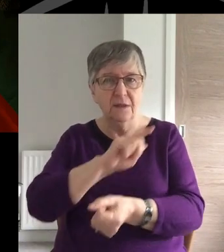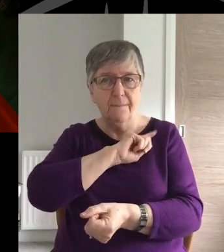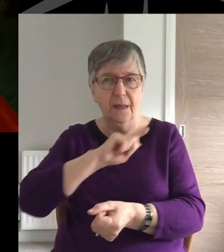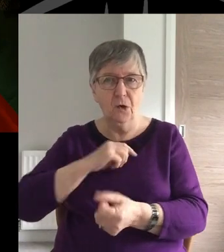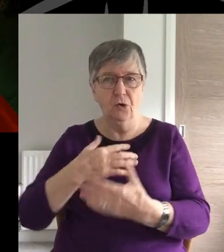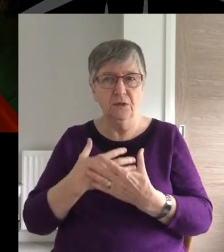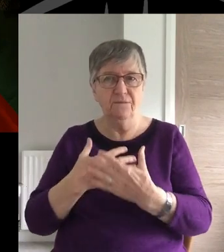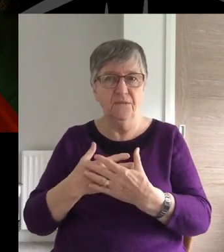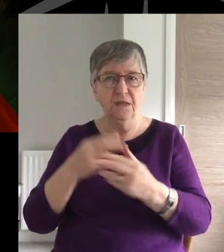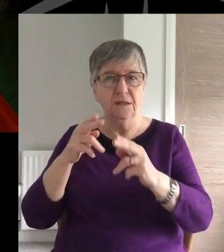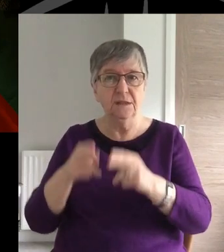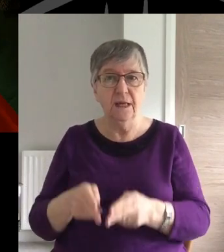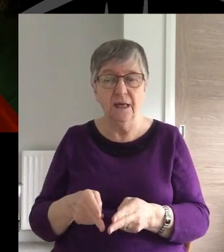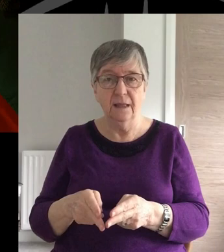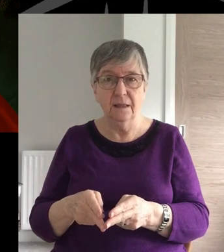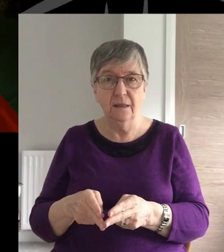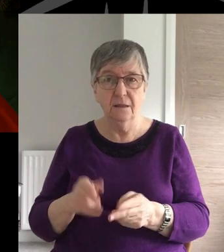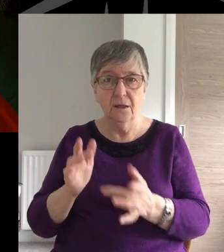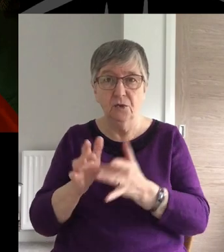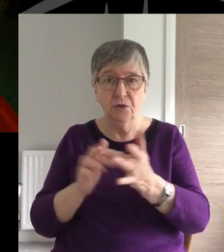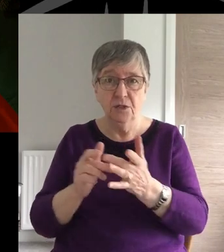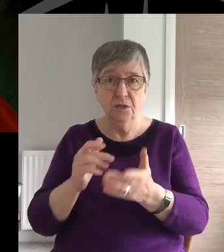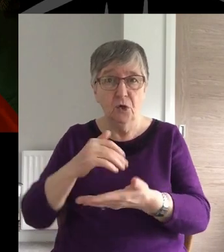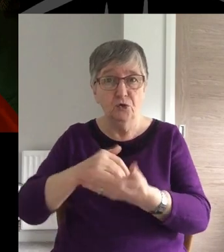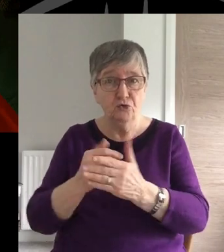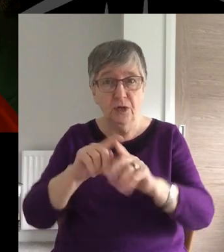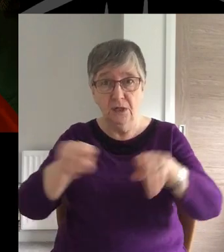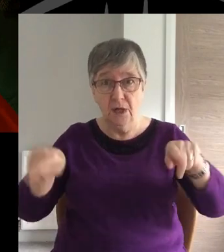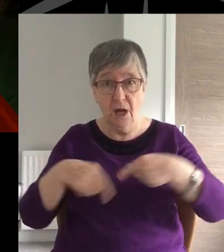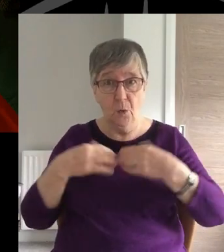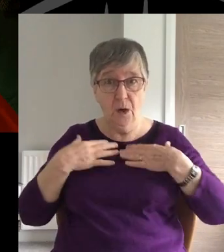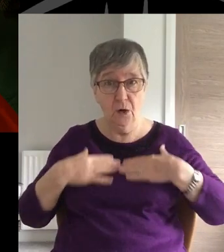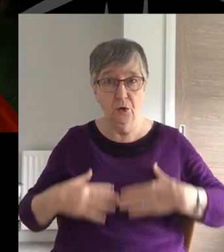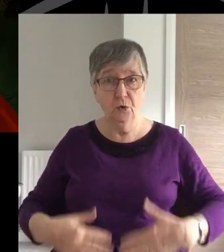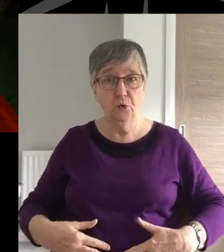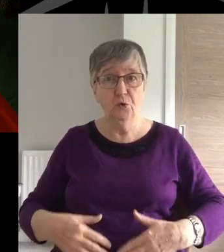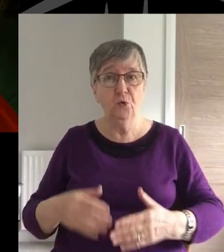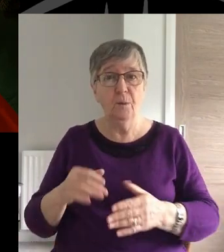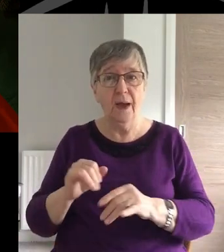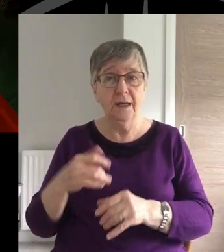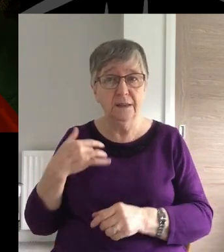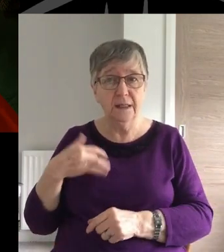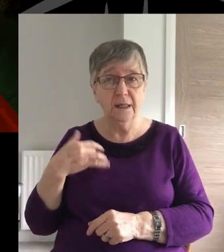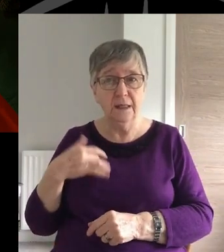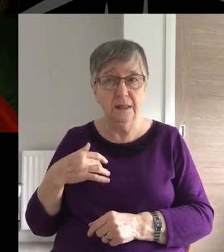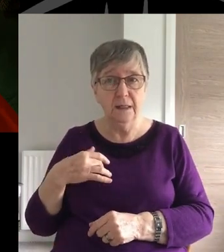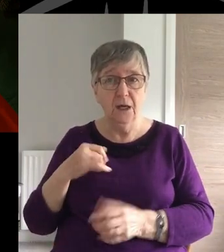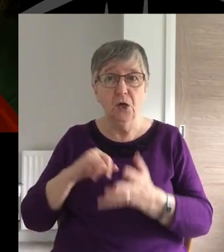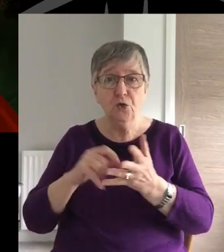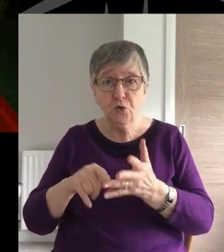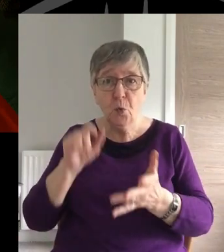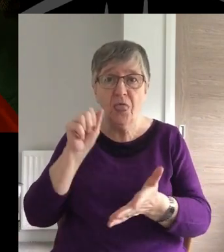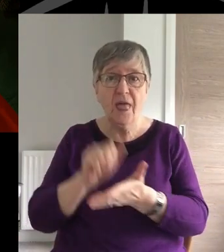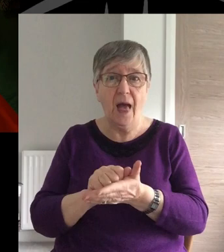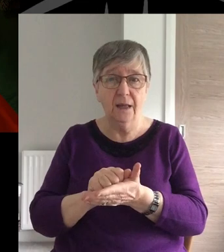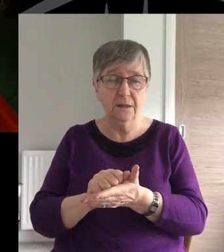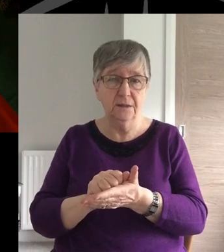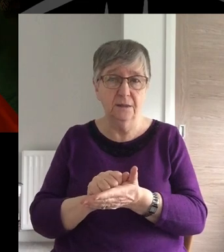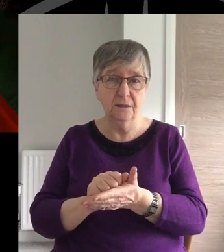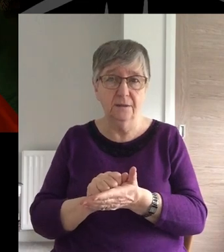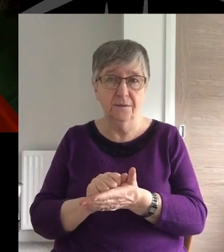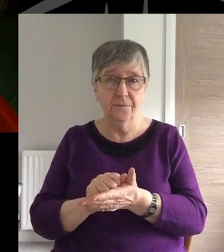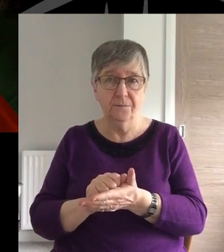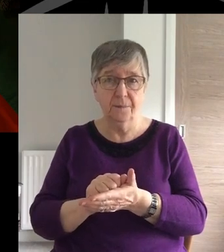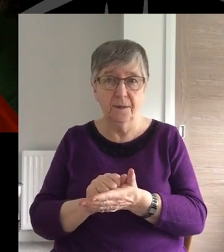of death. He shared our humanity, notice verse 14, so that. Here's the reason why he shares our